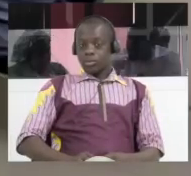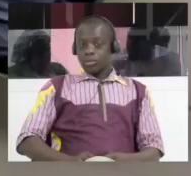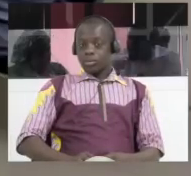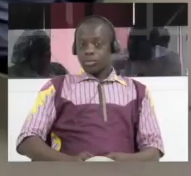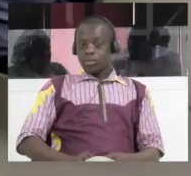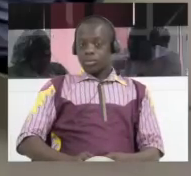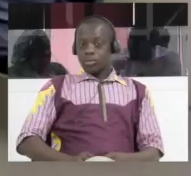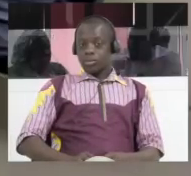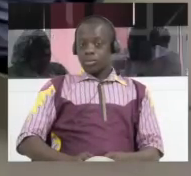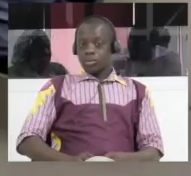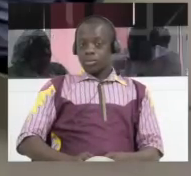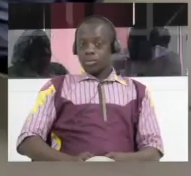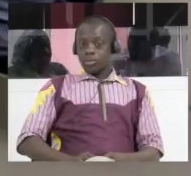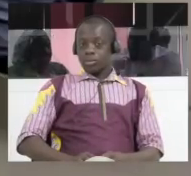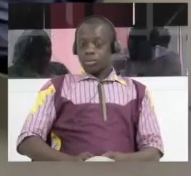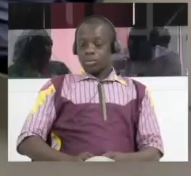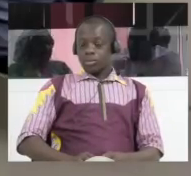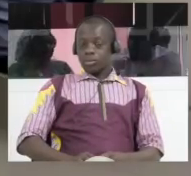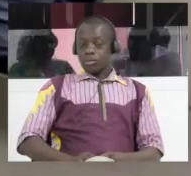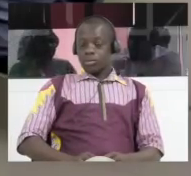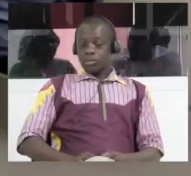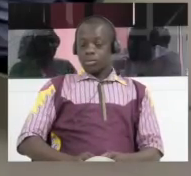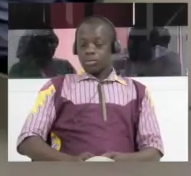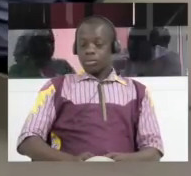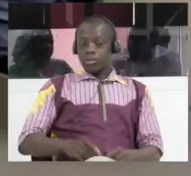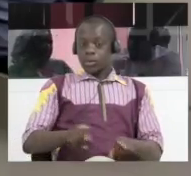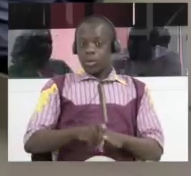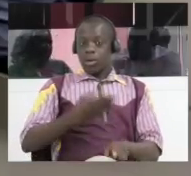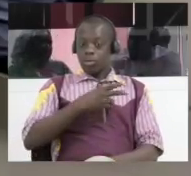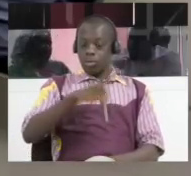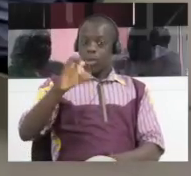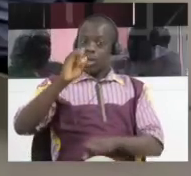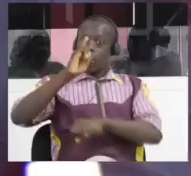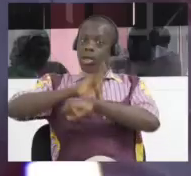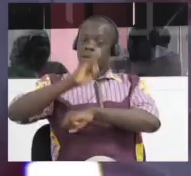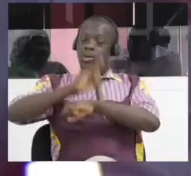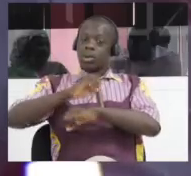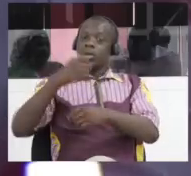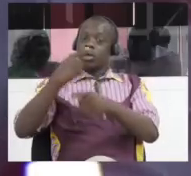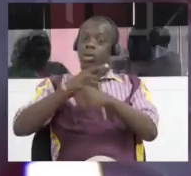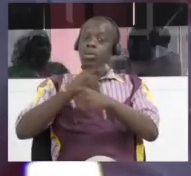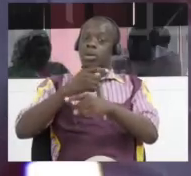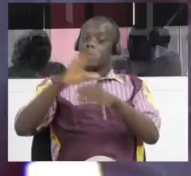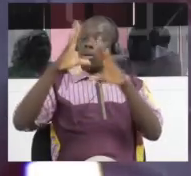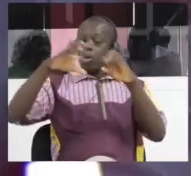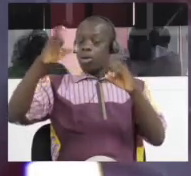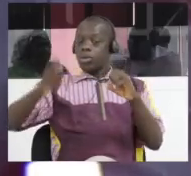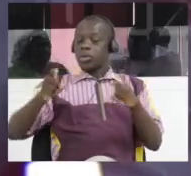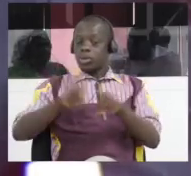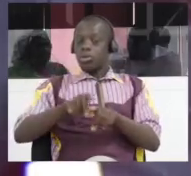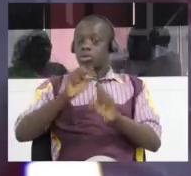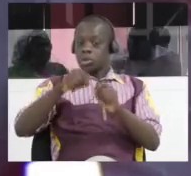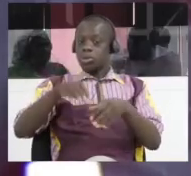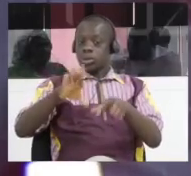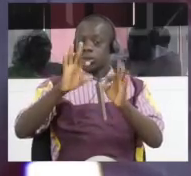And there was no identifiable Gambian officer who could take command of